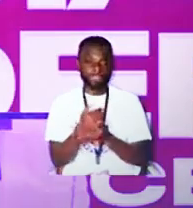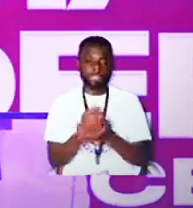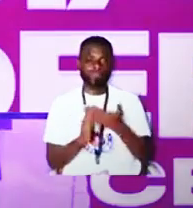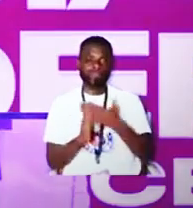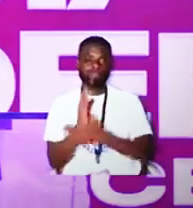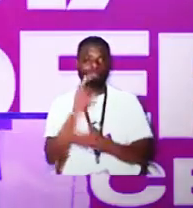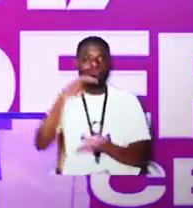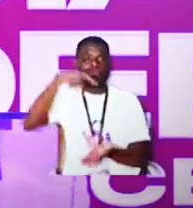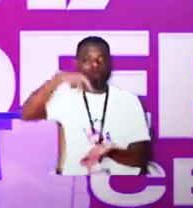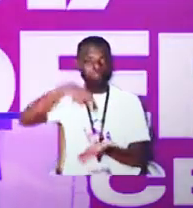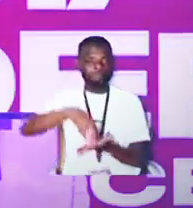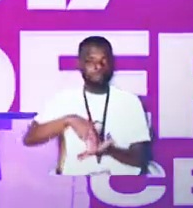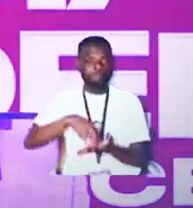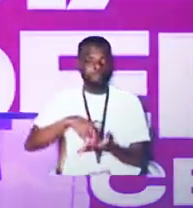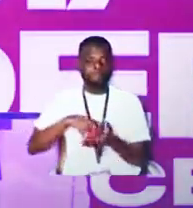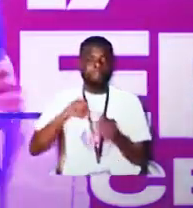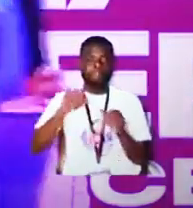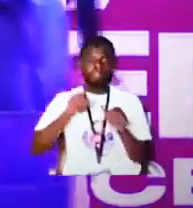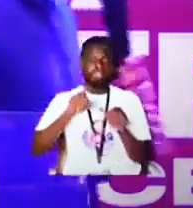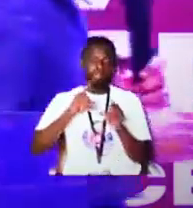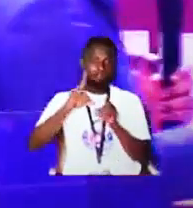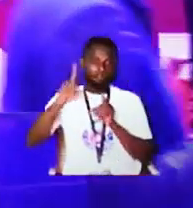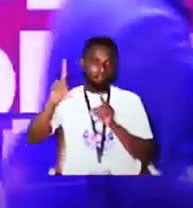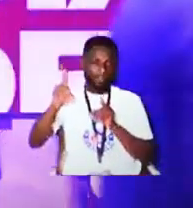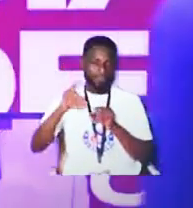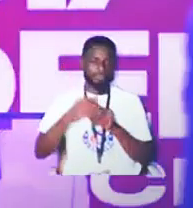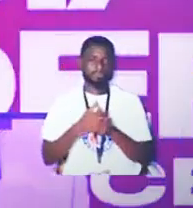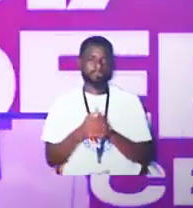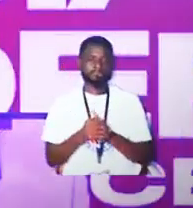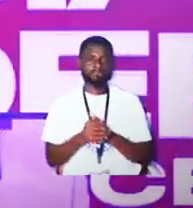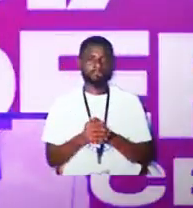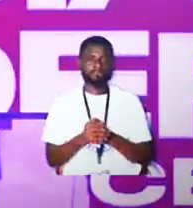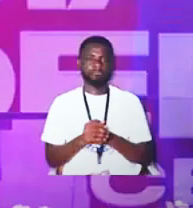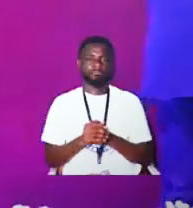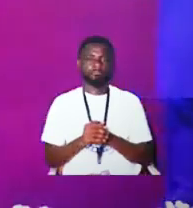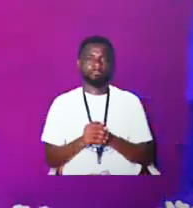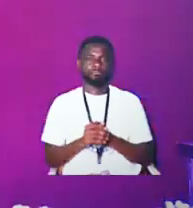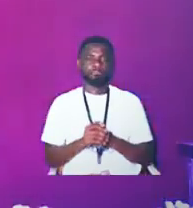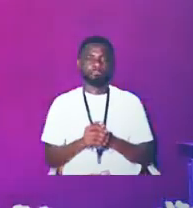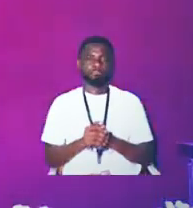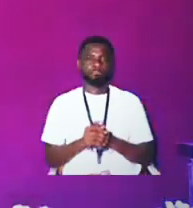stands at a distance. Let me see if I can read from